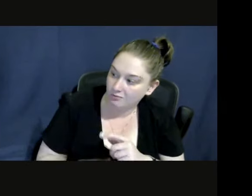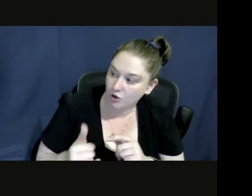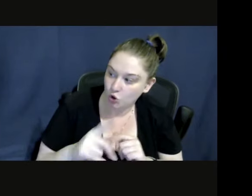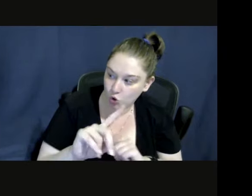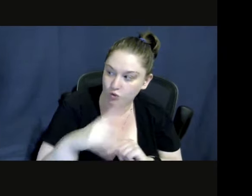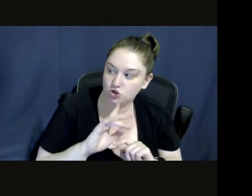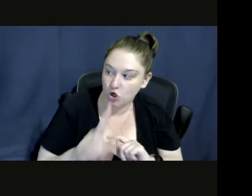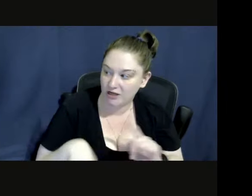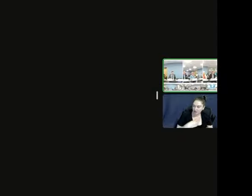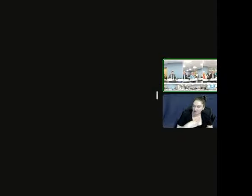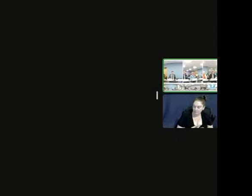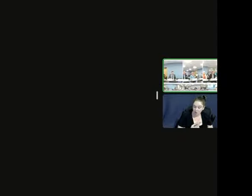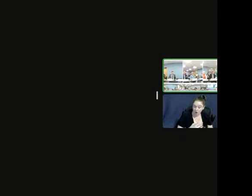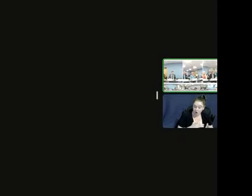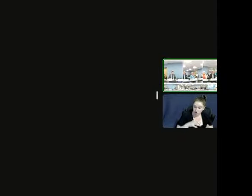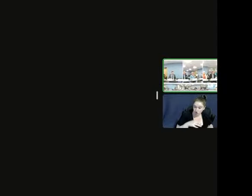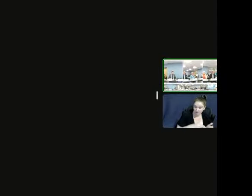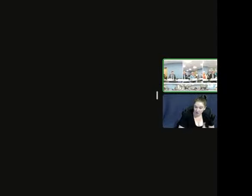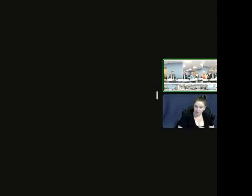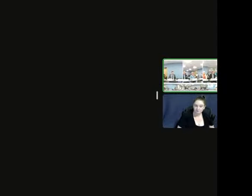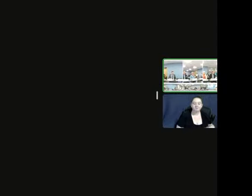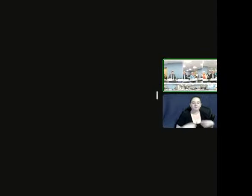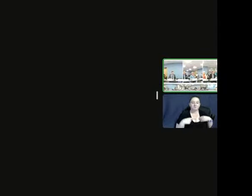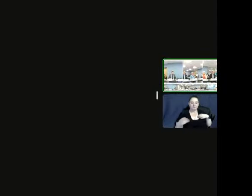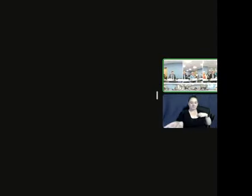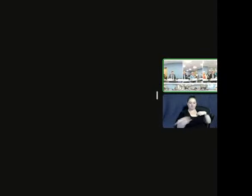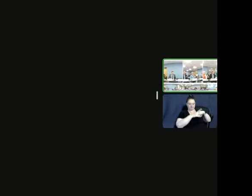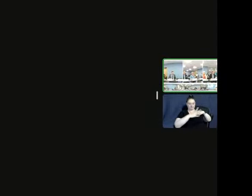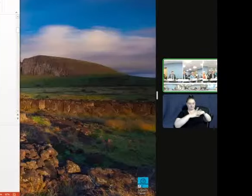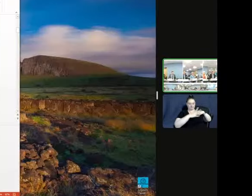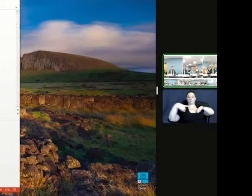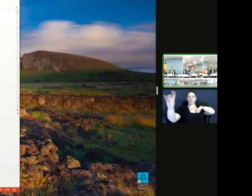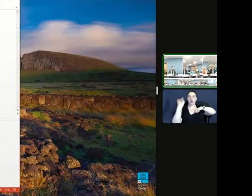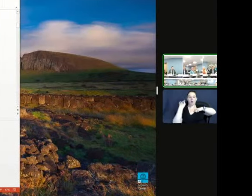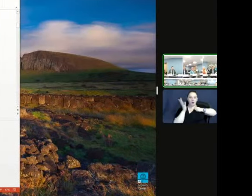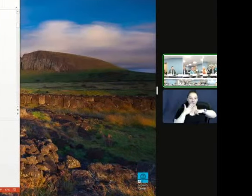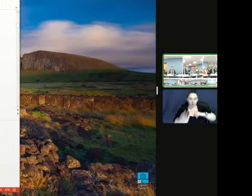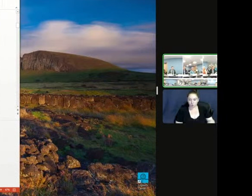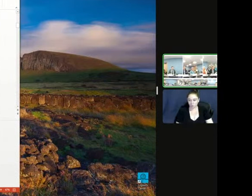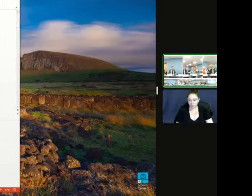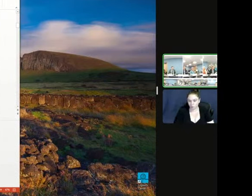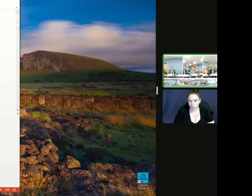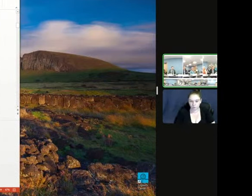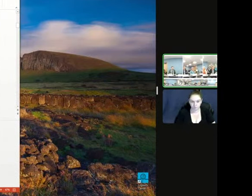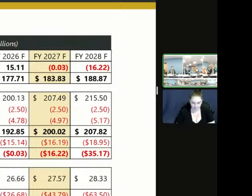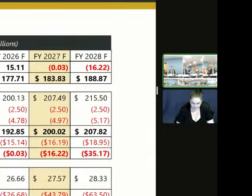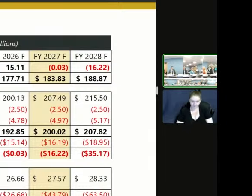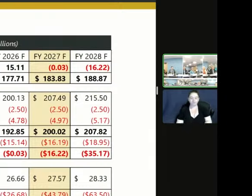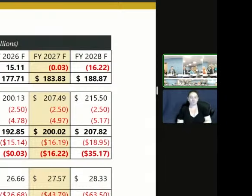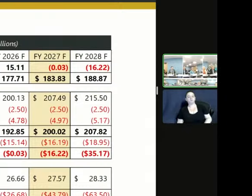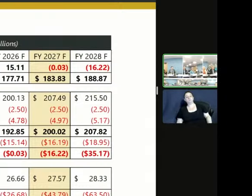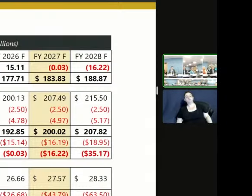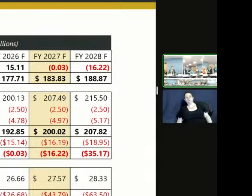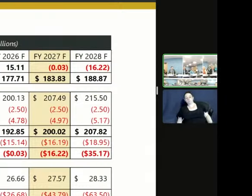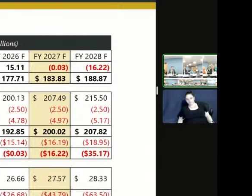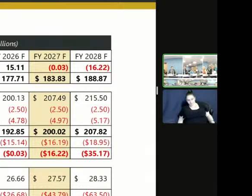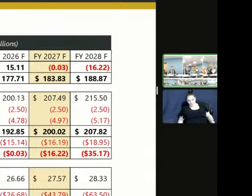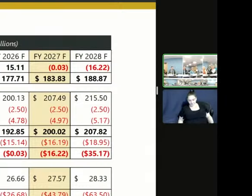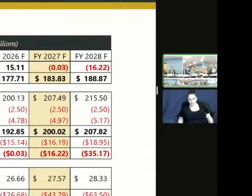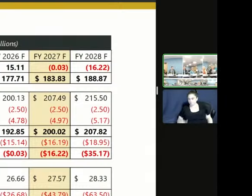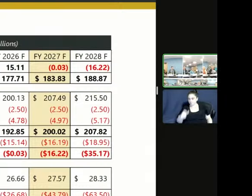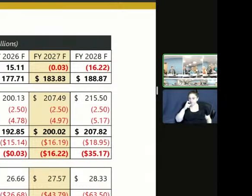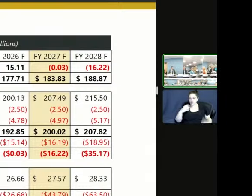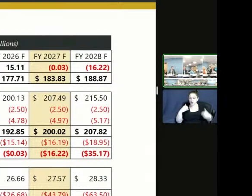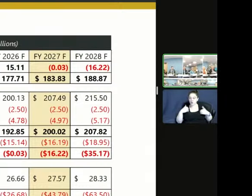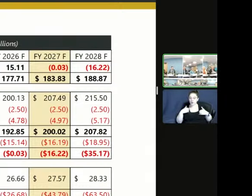the bond measure last November authorized a total of $300 million. We don't have the financial capacity or the project